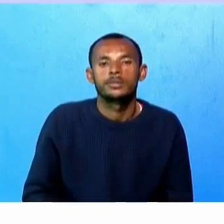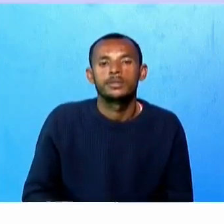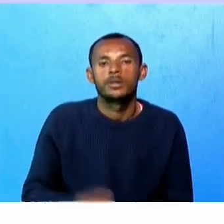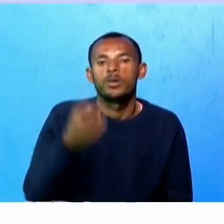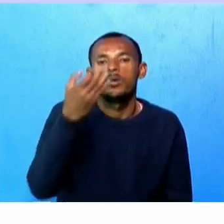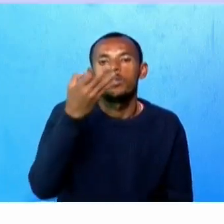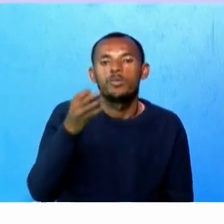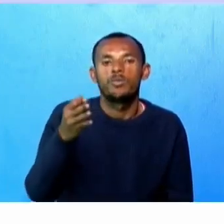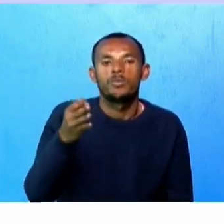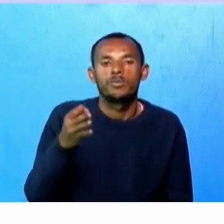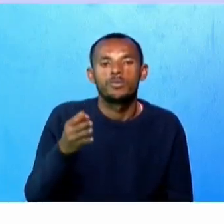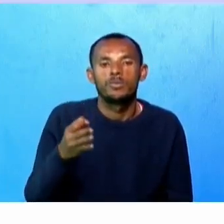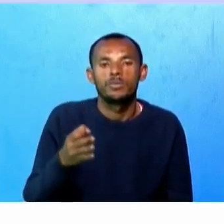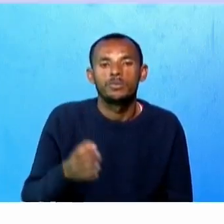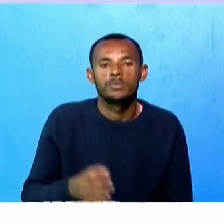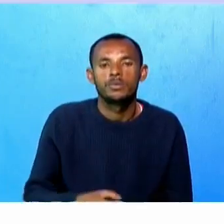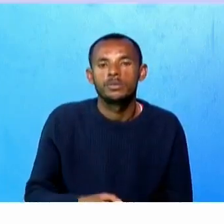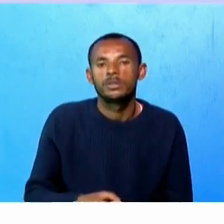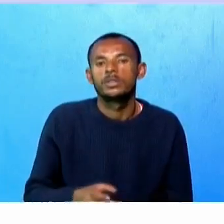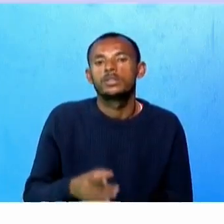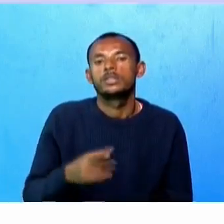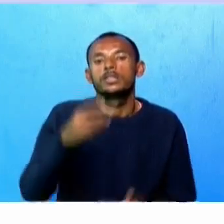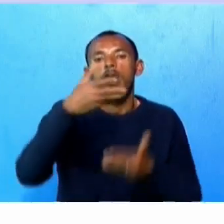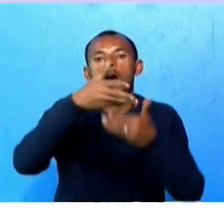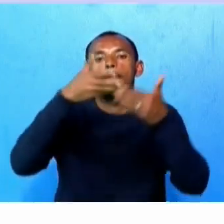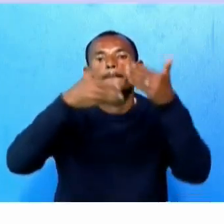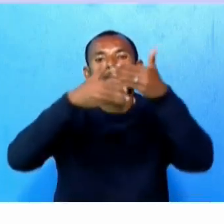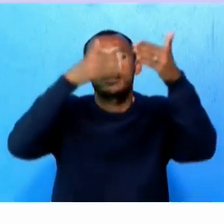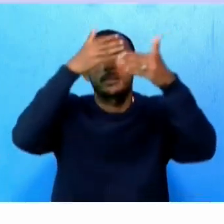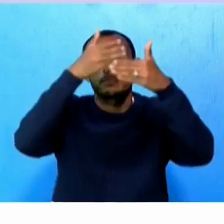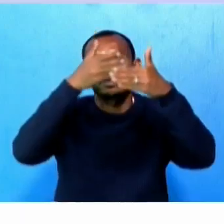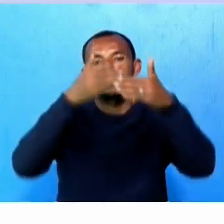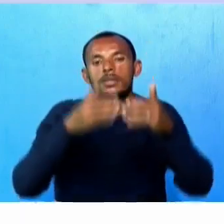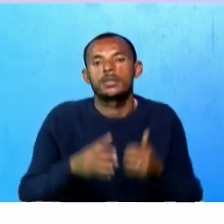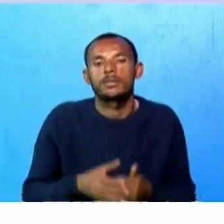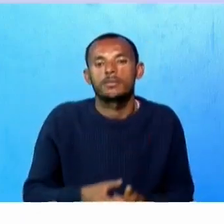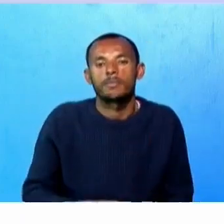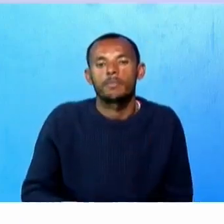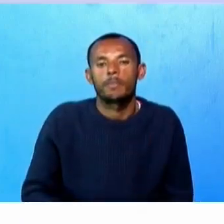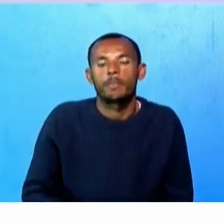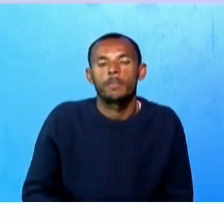of the apartment